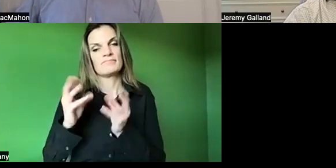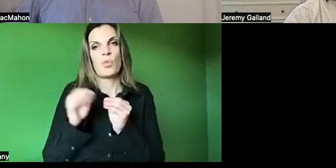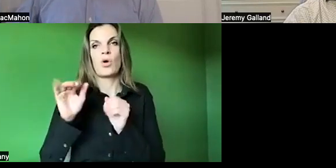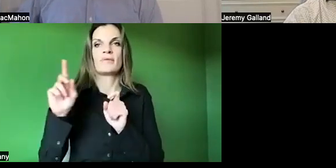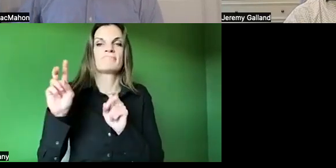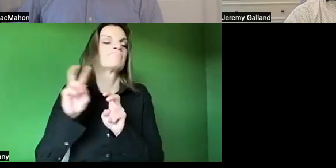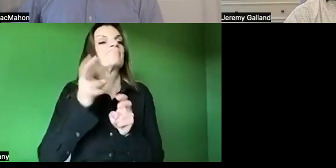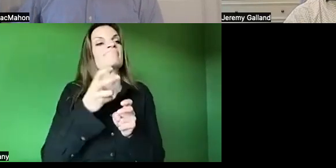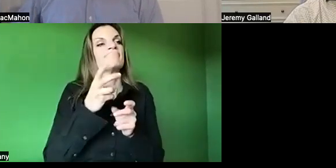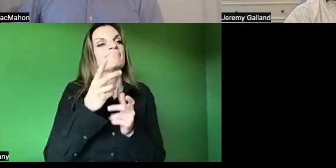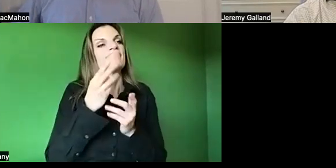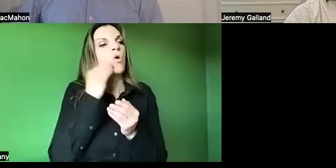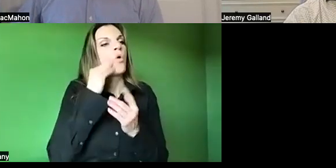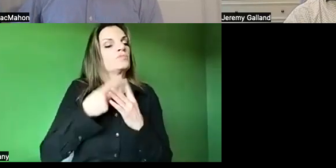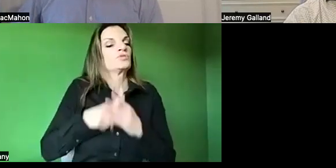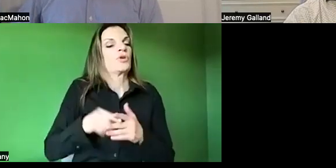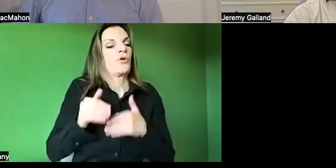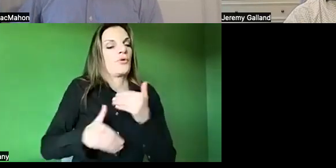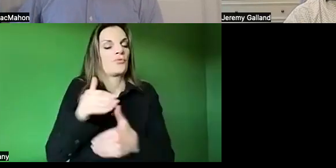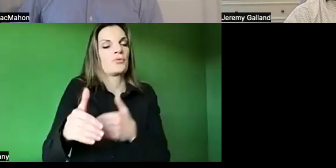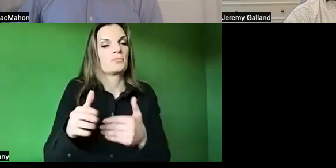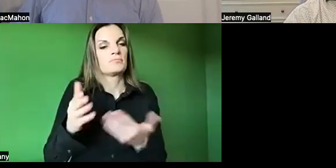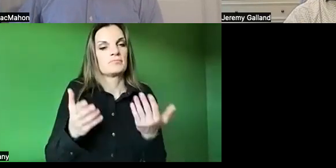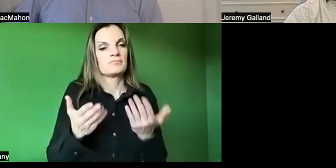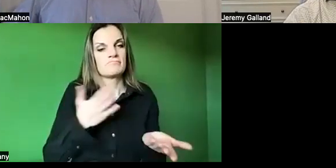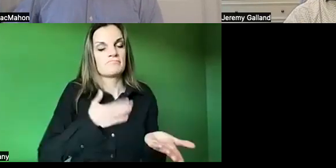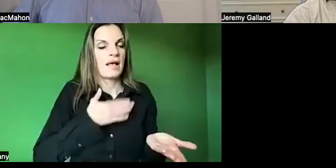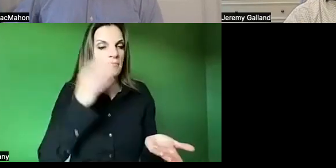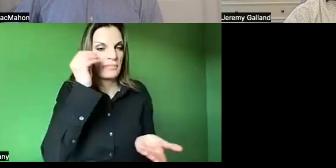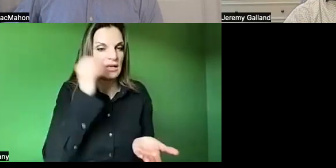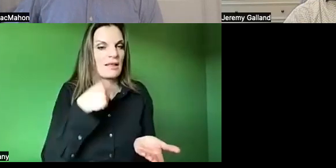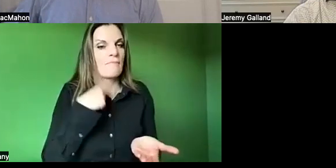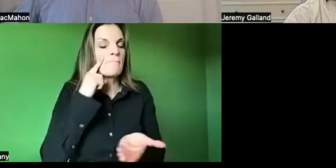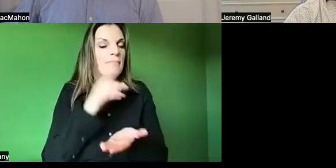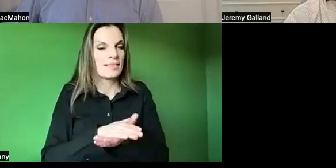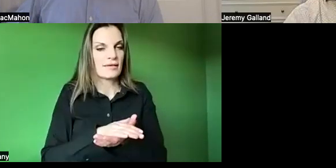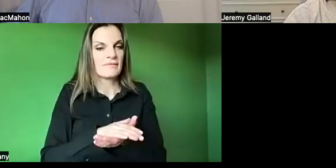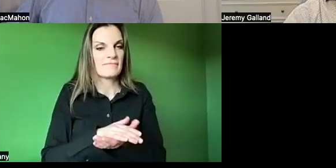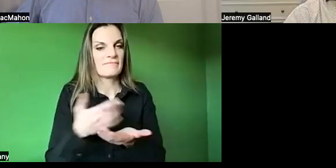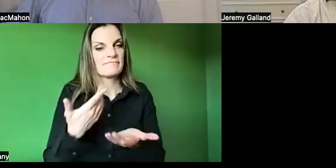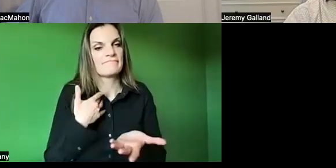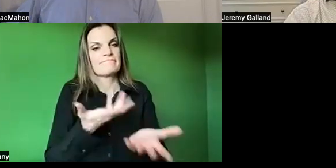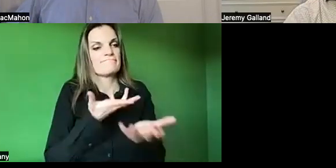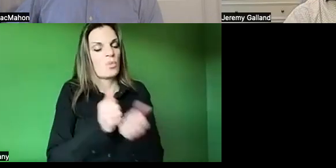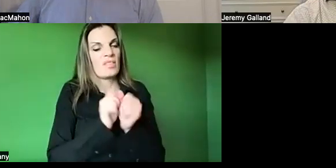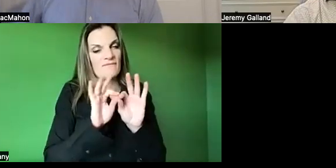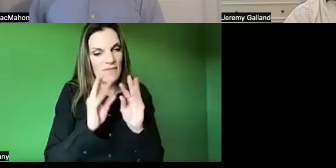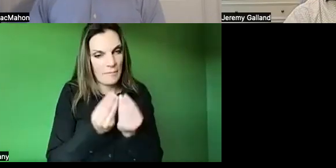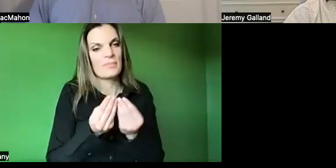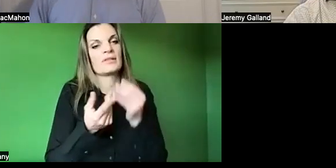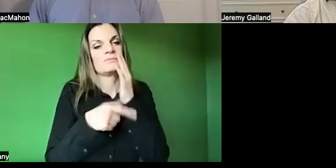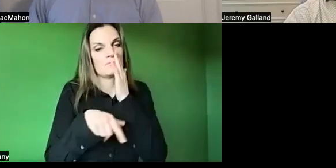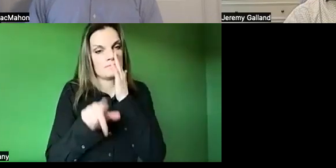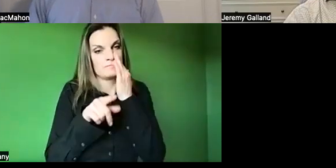grassroots than maybe some others do. I do believe in talking to families